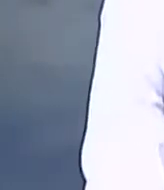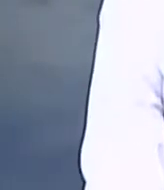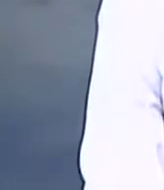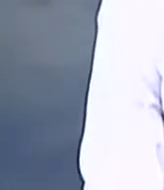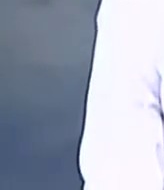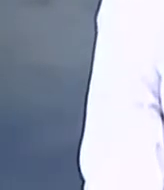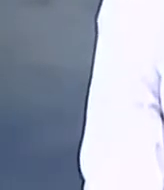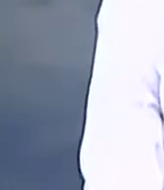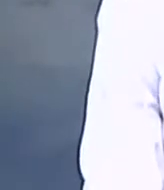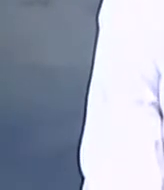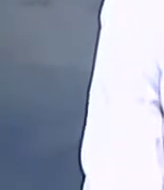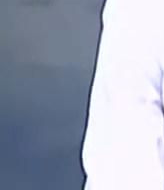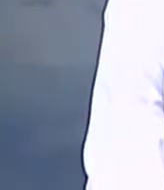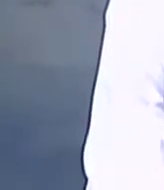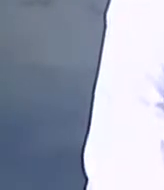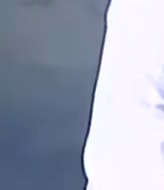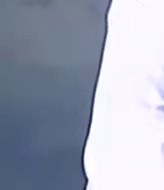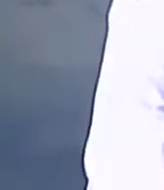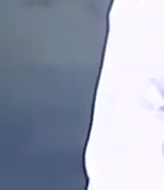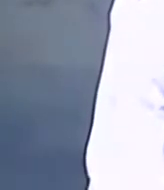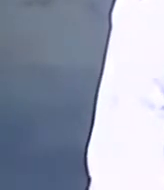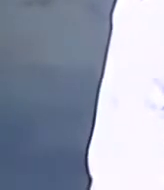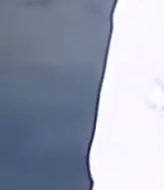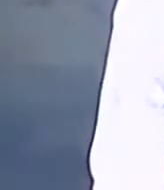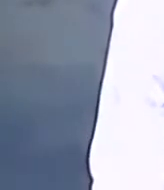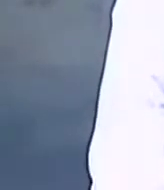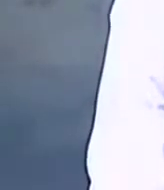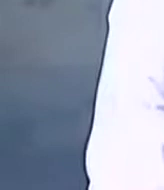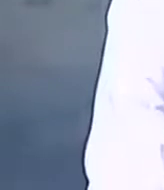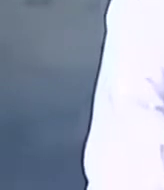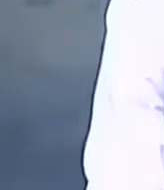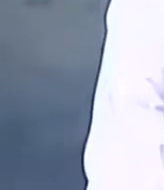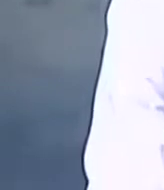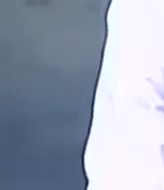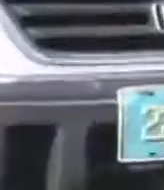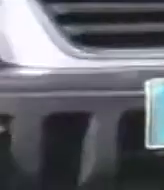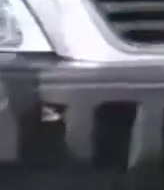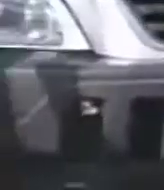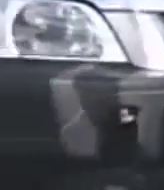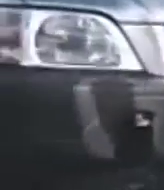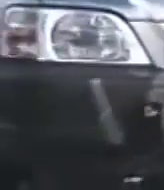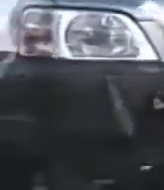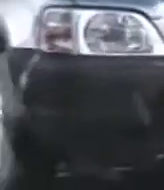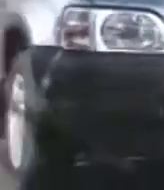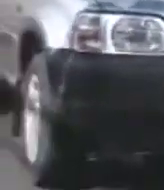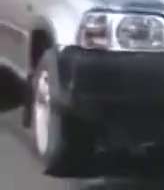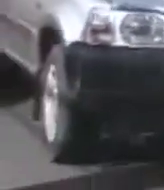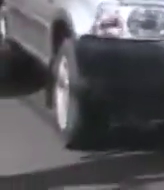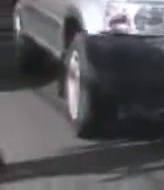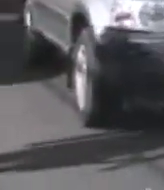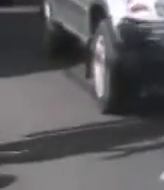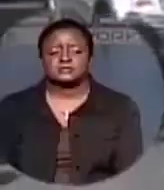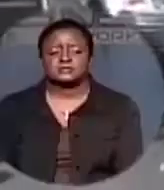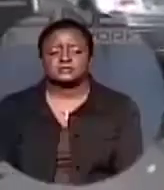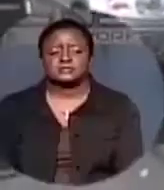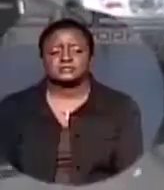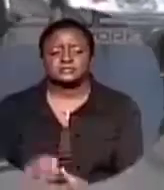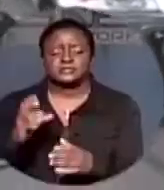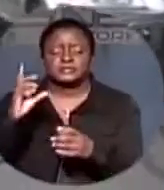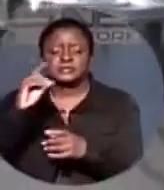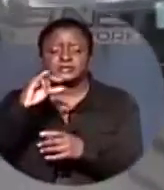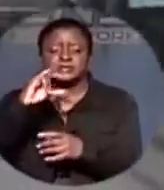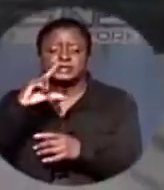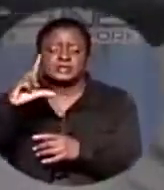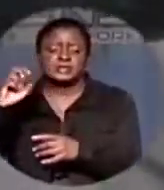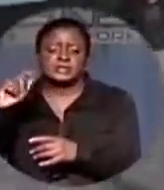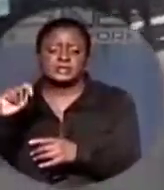A student of the Stephen Dillett Primary School was hit by a vehicle as she attempted to cross busy East Street near Windsor Lane this afternoon,